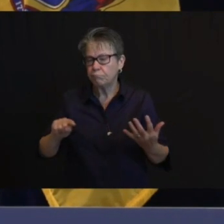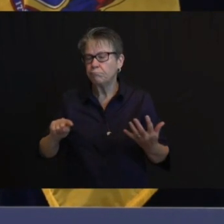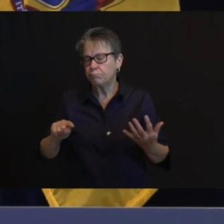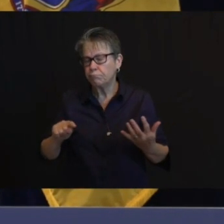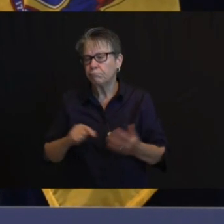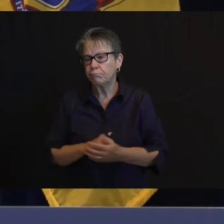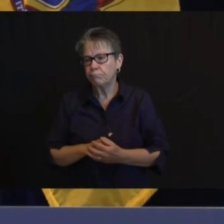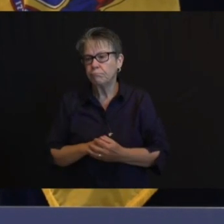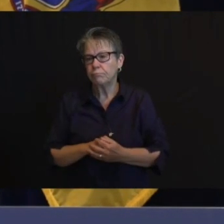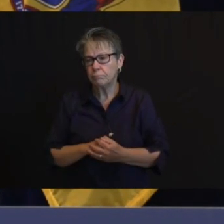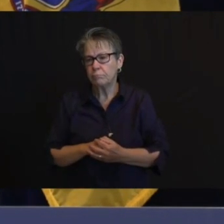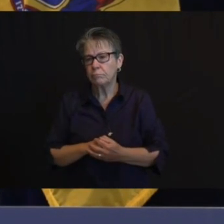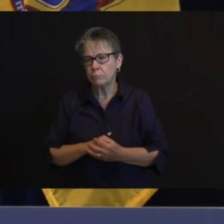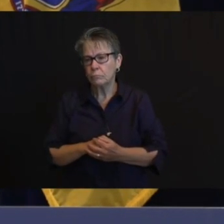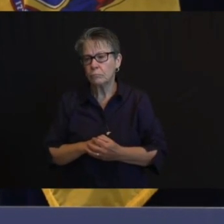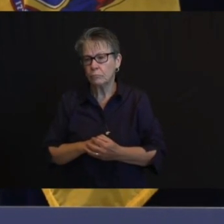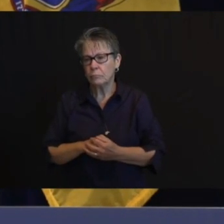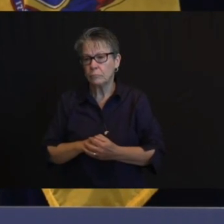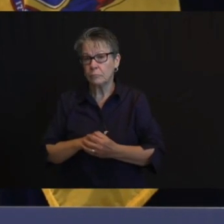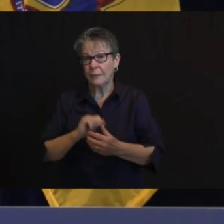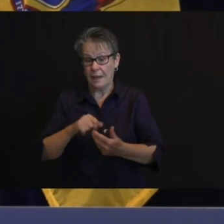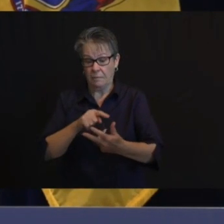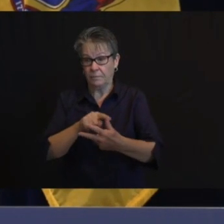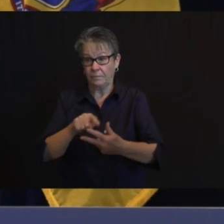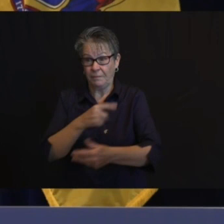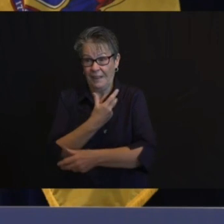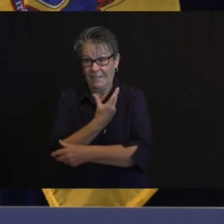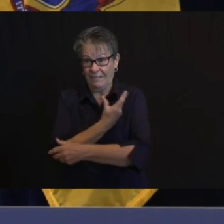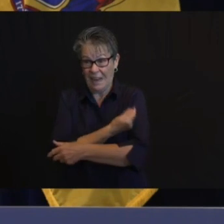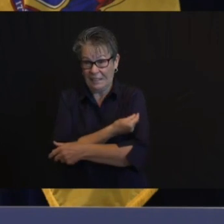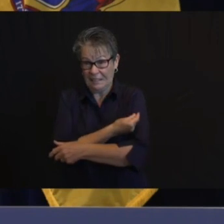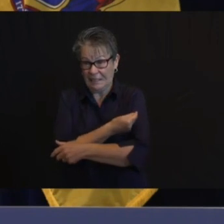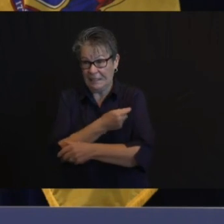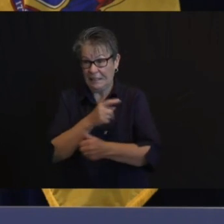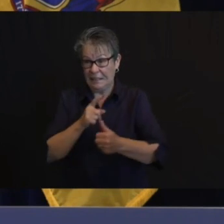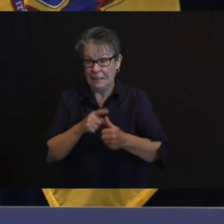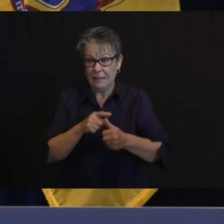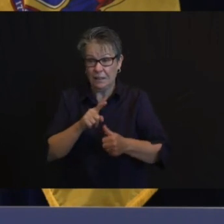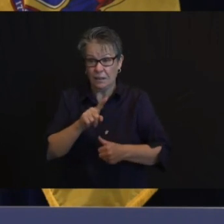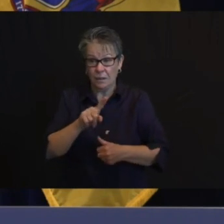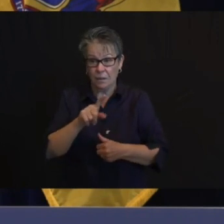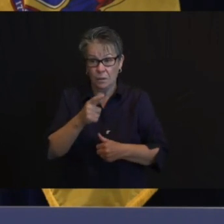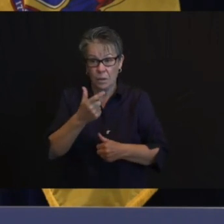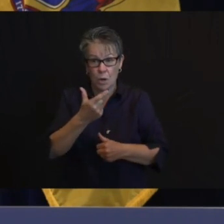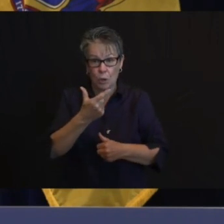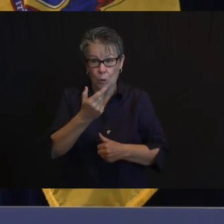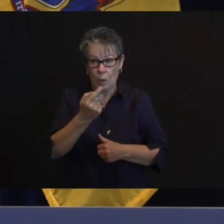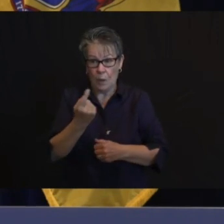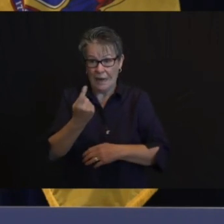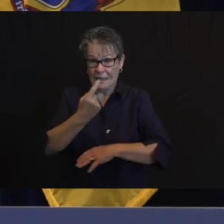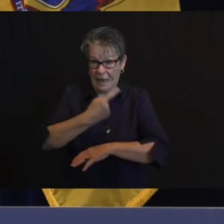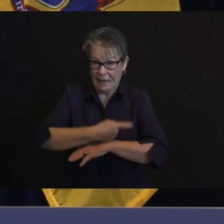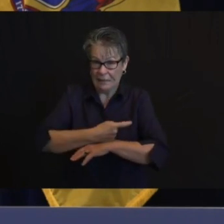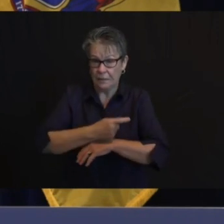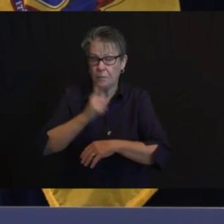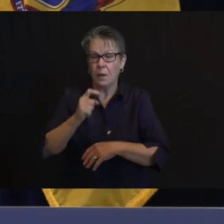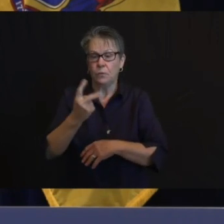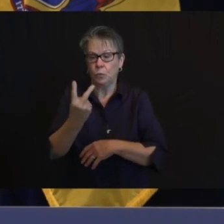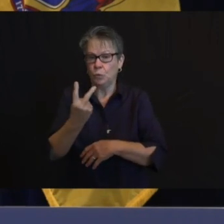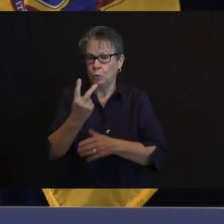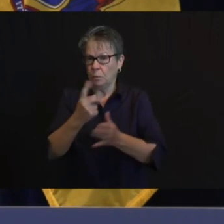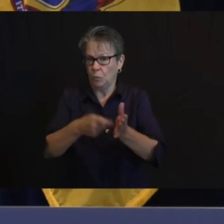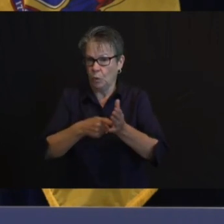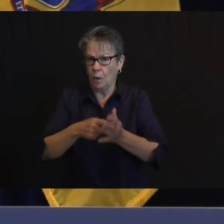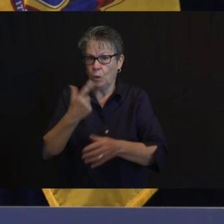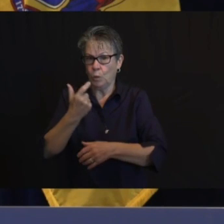vaccines, both Moderna and Pfizer. One of them is a 21-day. Pfizer's 21. Pfizer's 21, Moderna's 28, right?